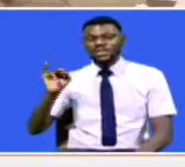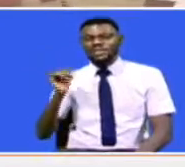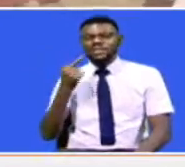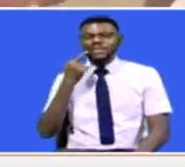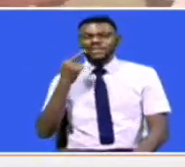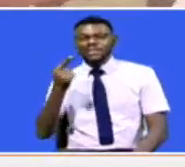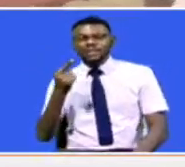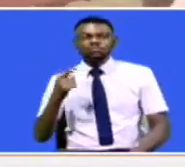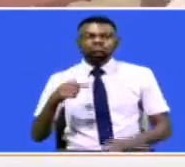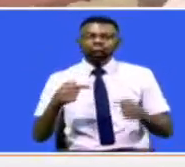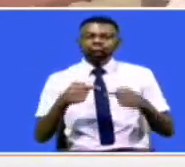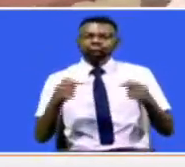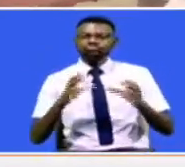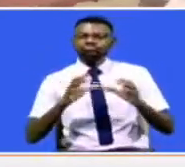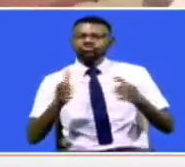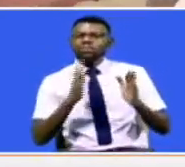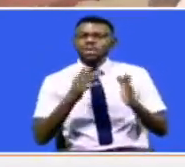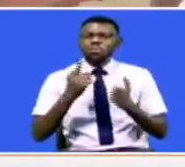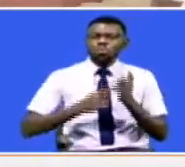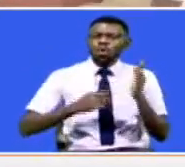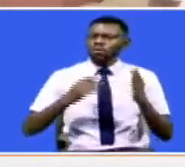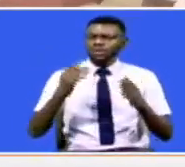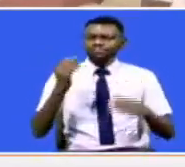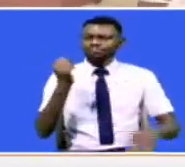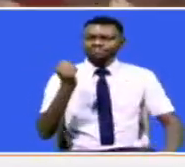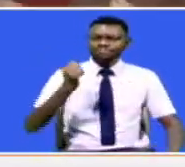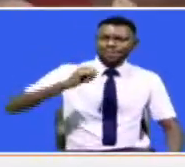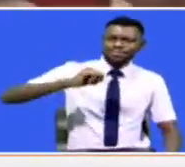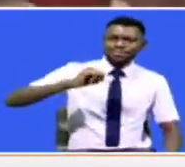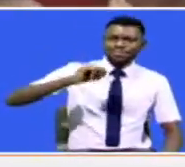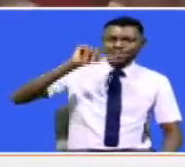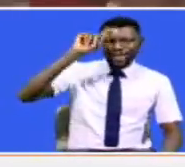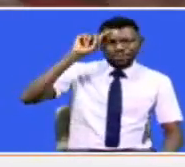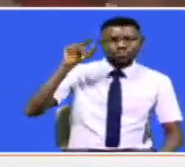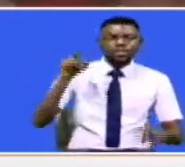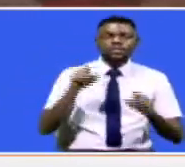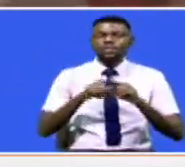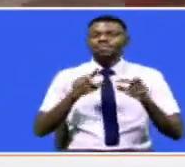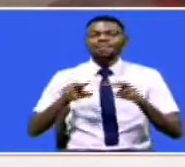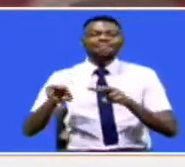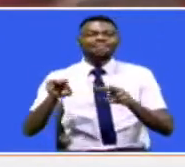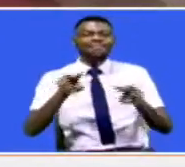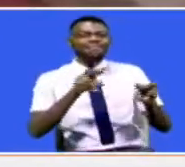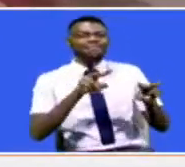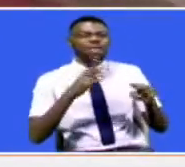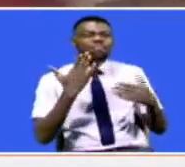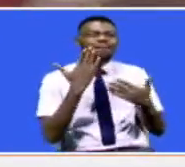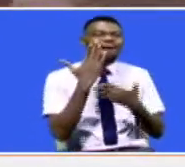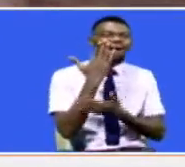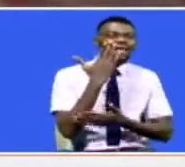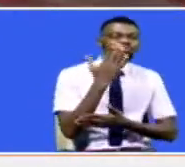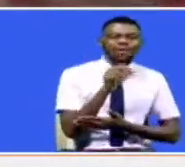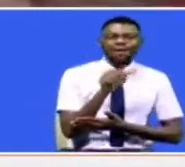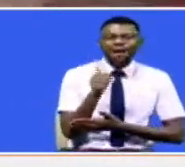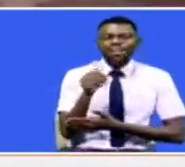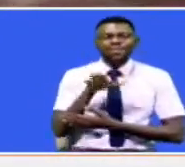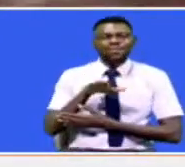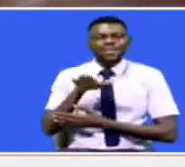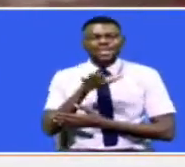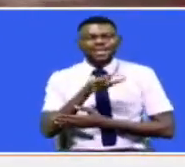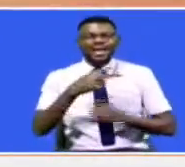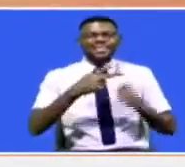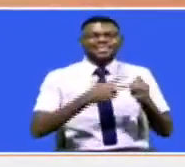its anti-government plans, as well as across the country to see which other parts will take part in the sabasaba